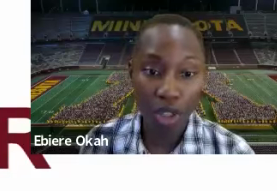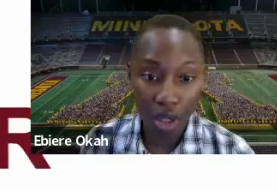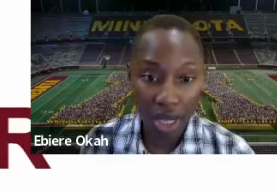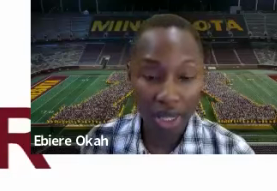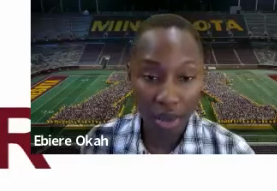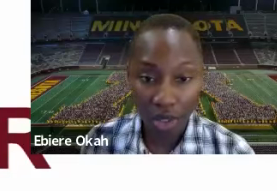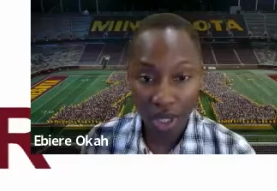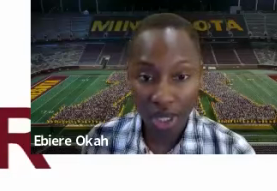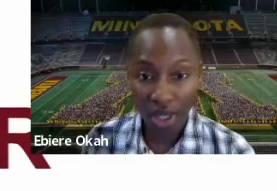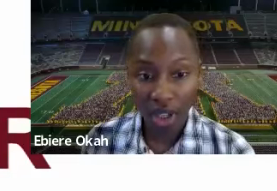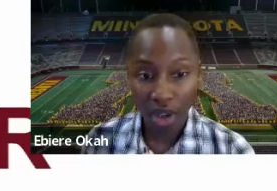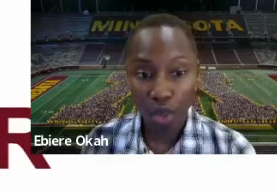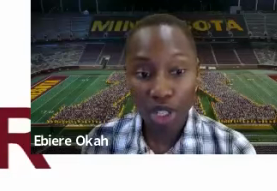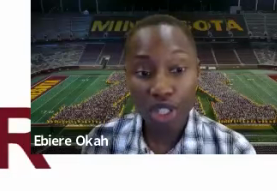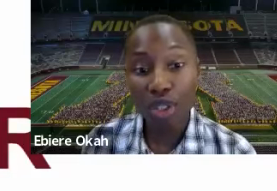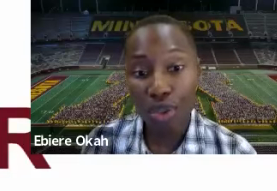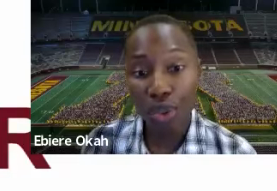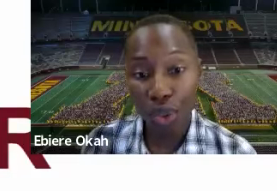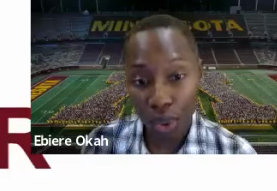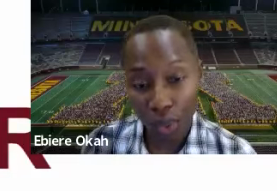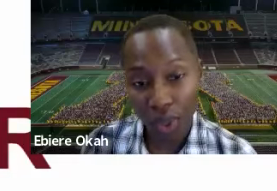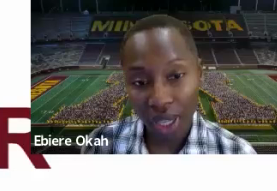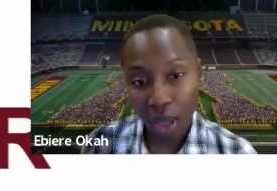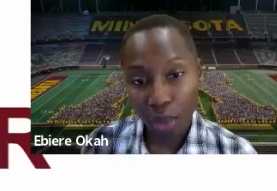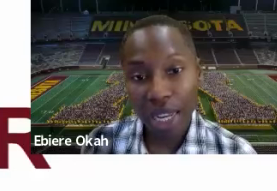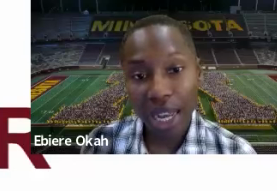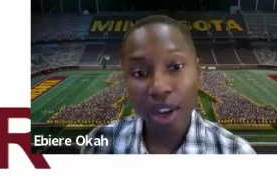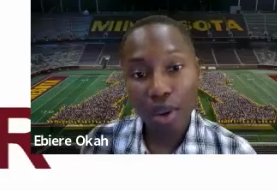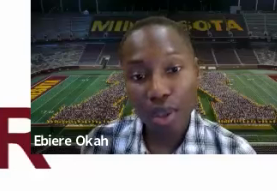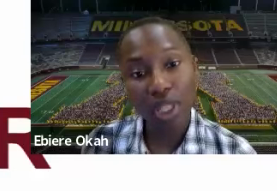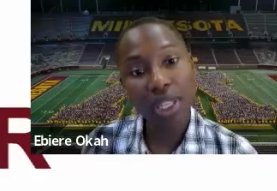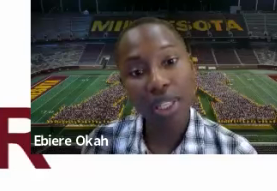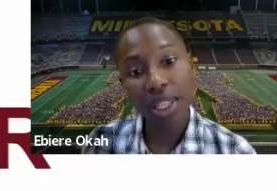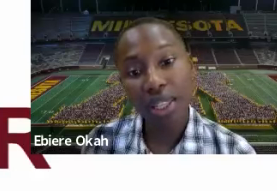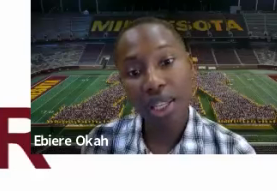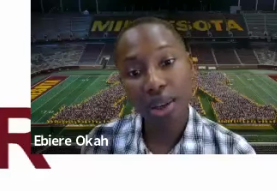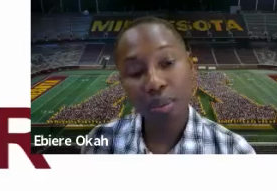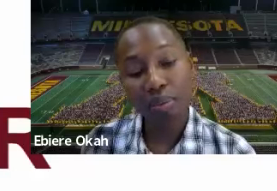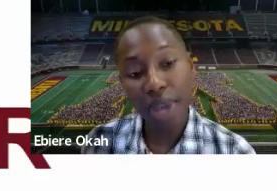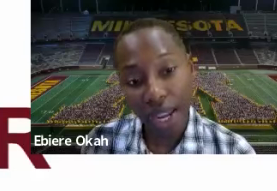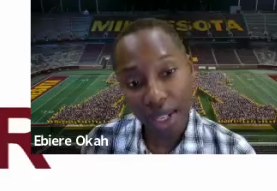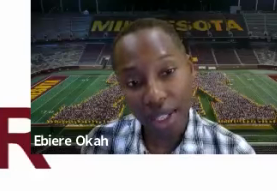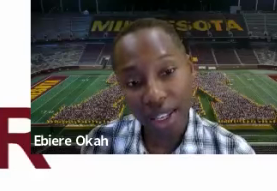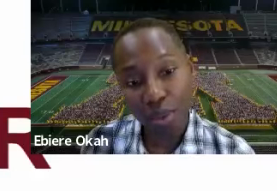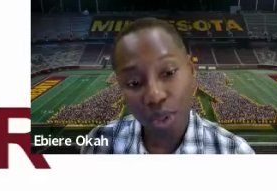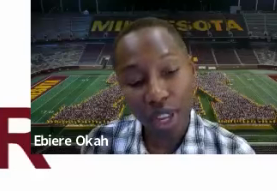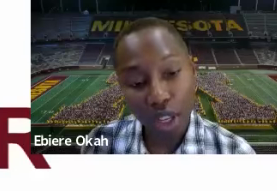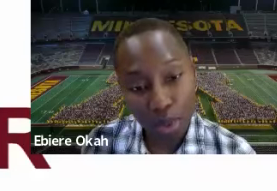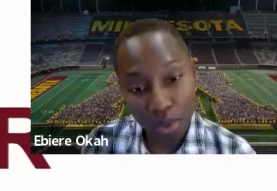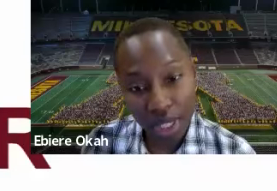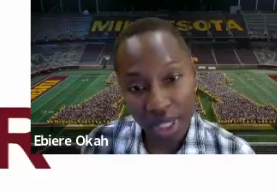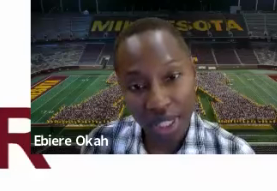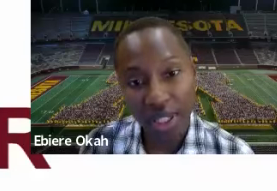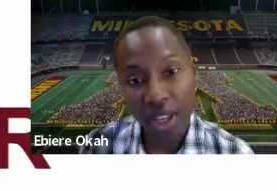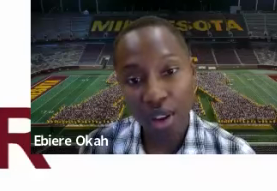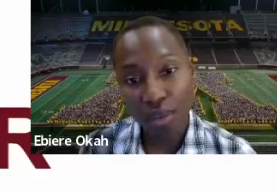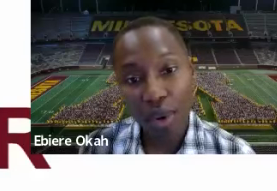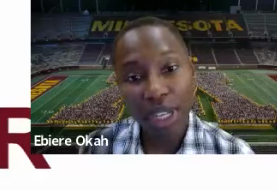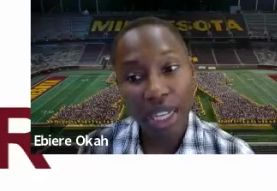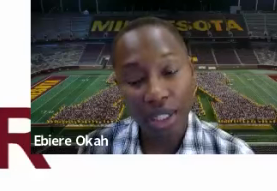among marginalized communities, which is true. But I also think that the main and most valuable